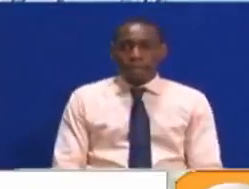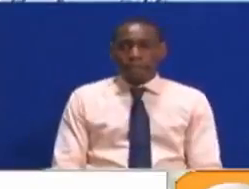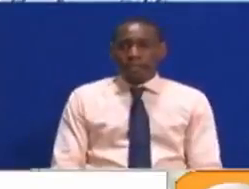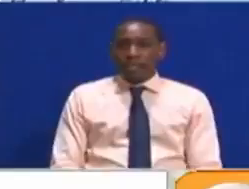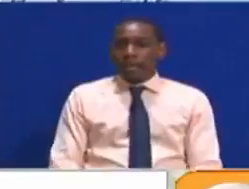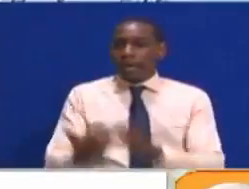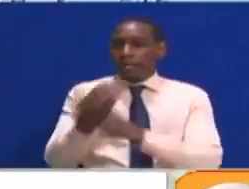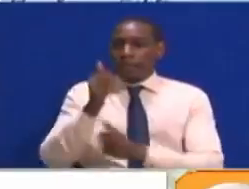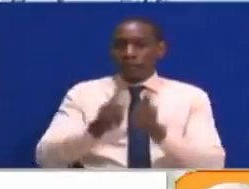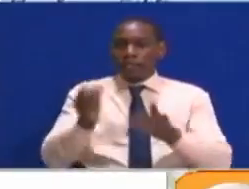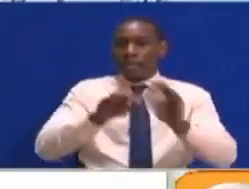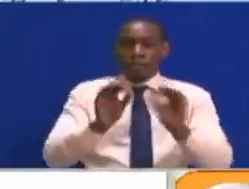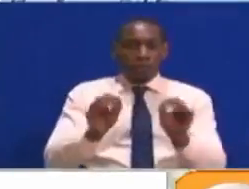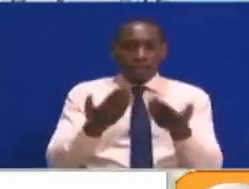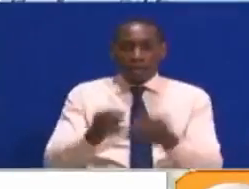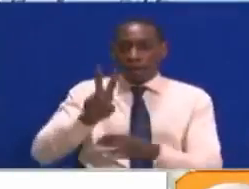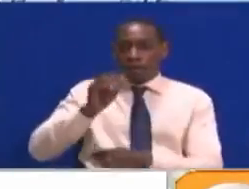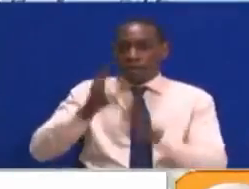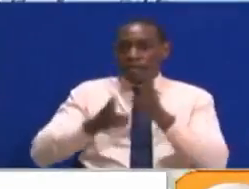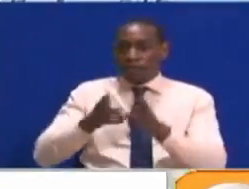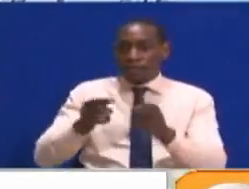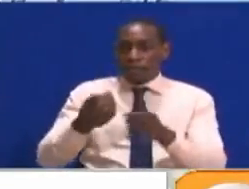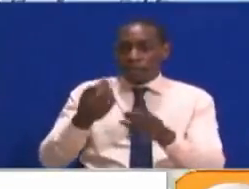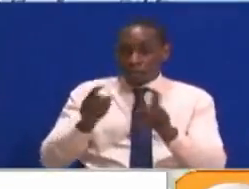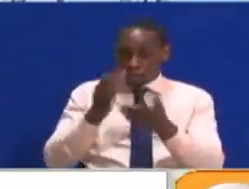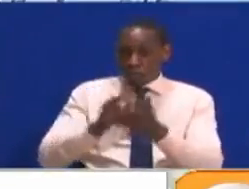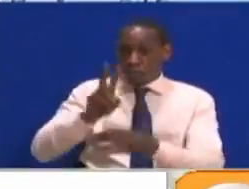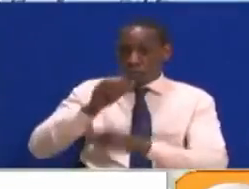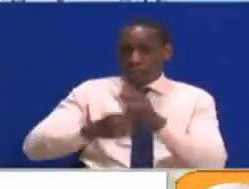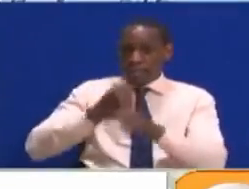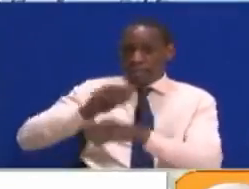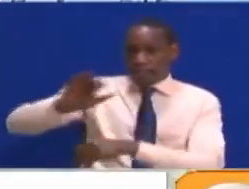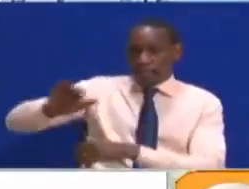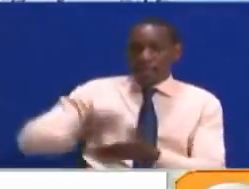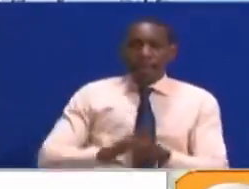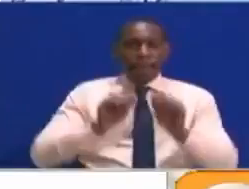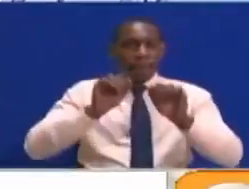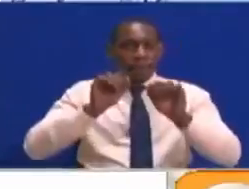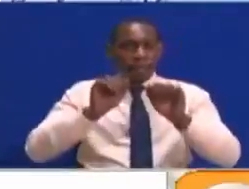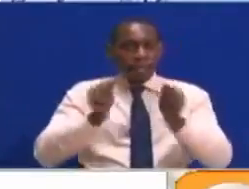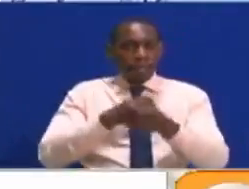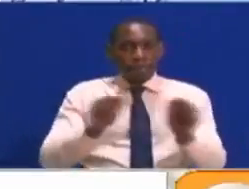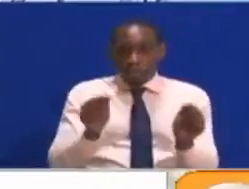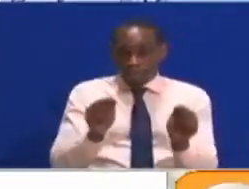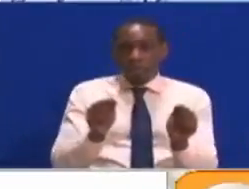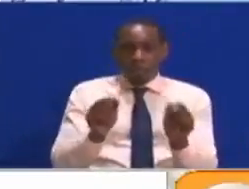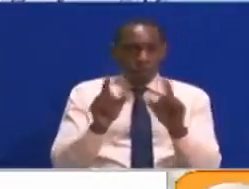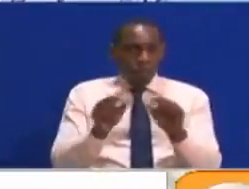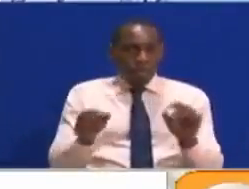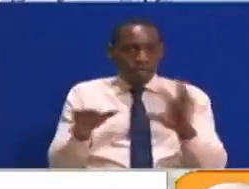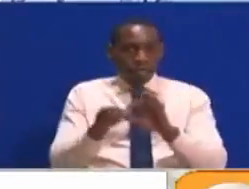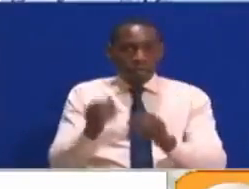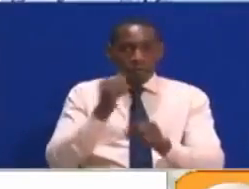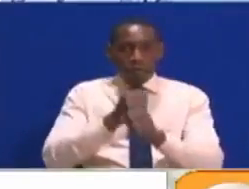ask me which election, now that 2022 is still 2 years away. We can also not claim to have ganged up